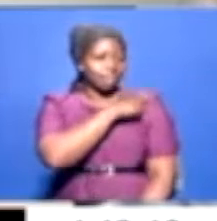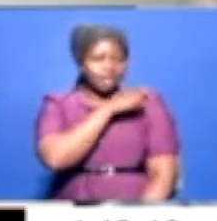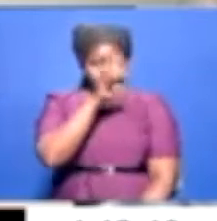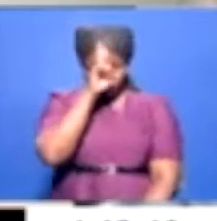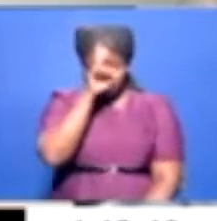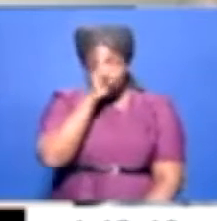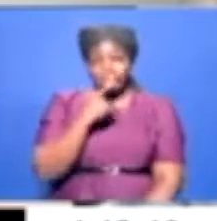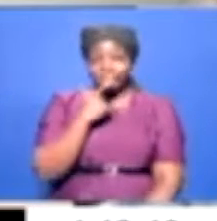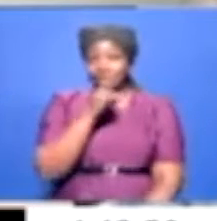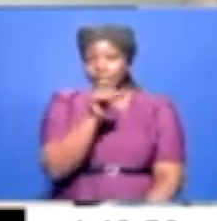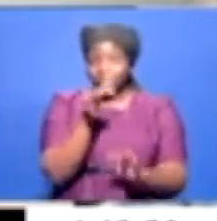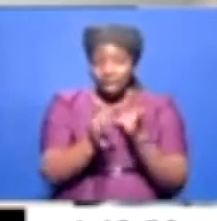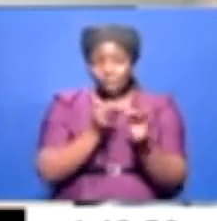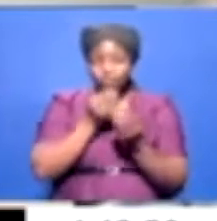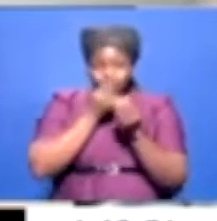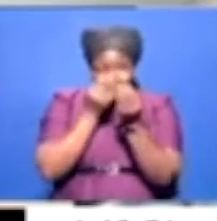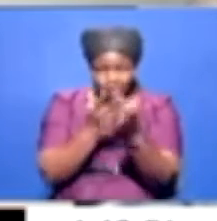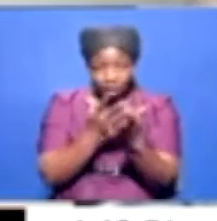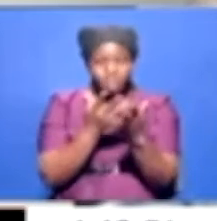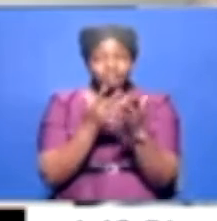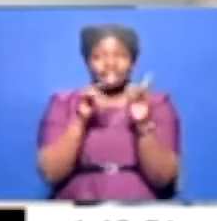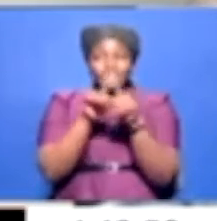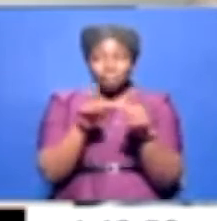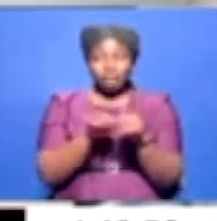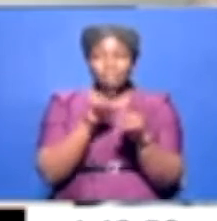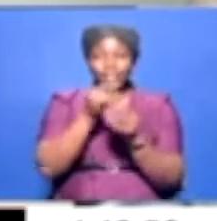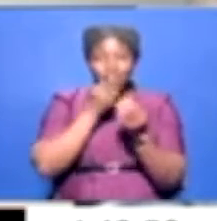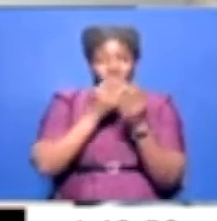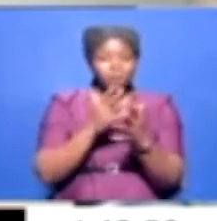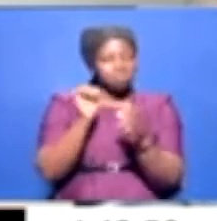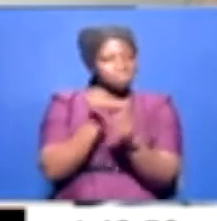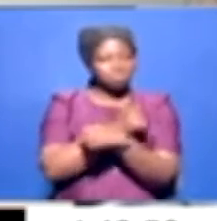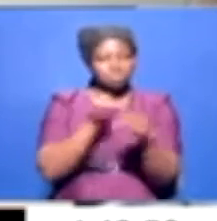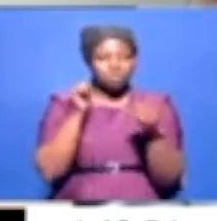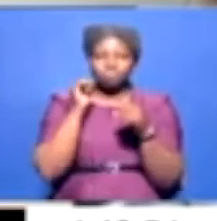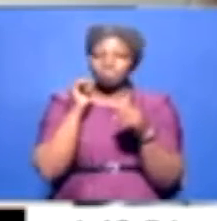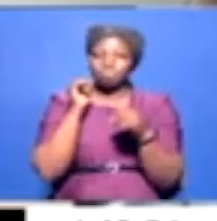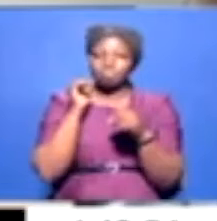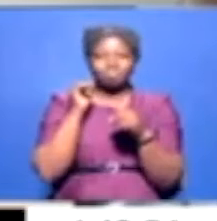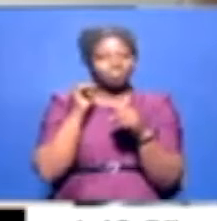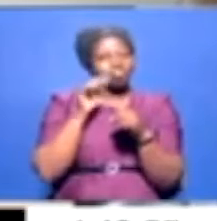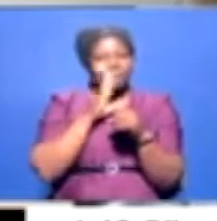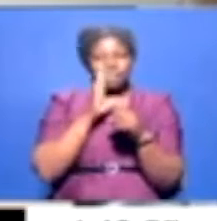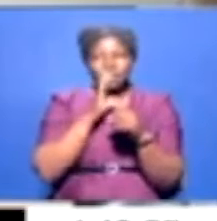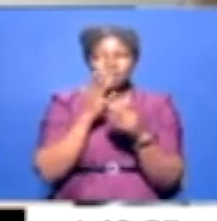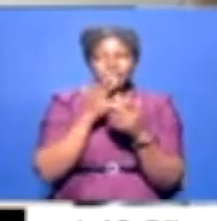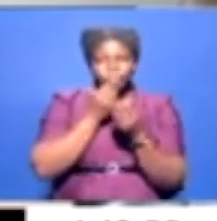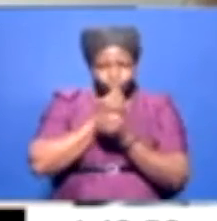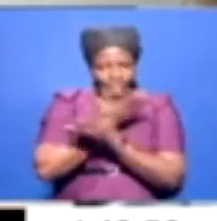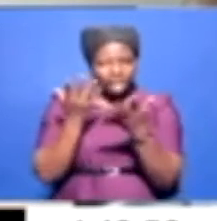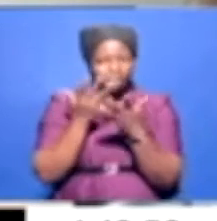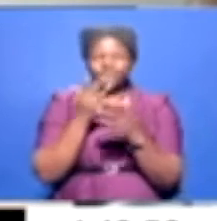kwamba ukipeana information kwa hiyo watu, hiyo information haiwezi leak hata kidogo. Kwa sababu ni watu